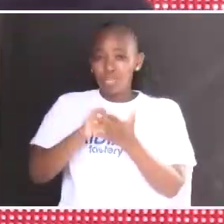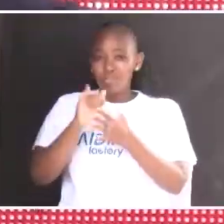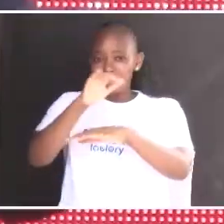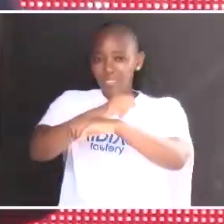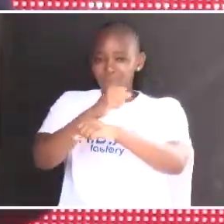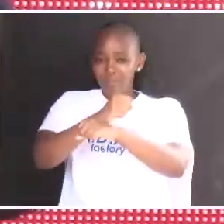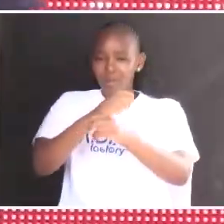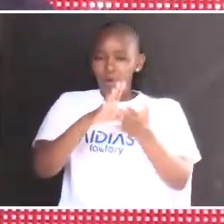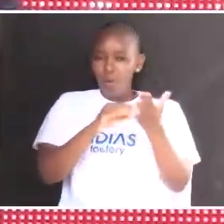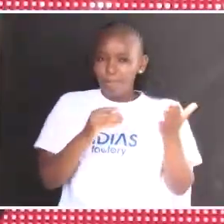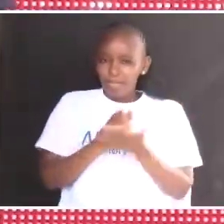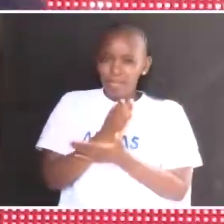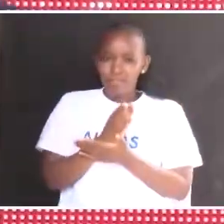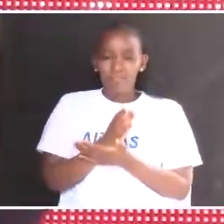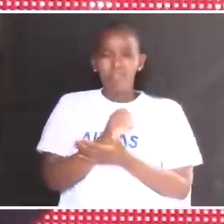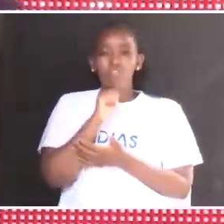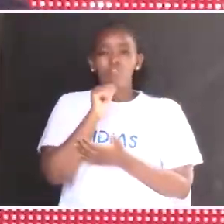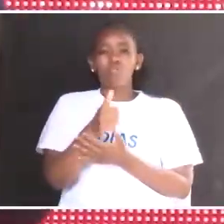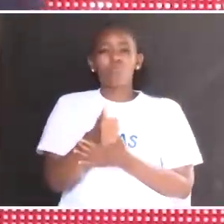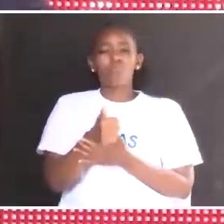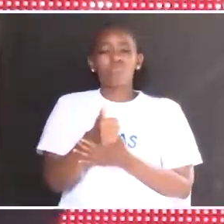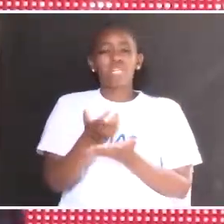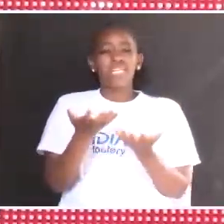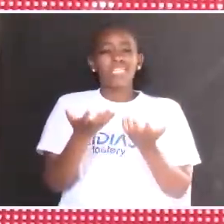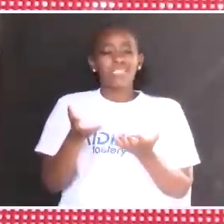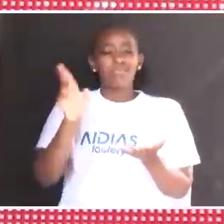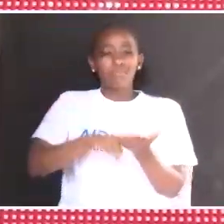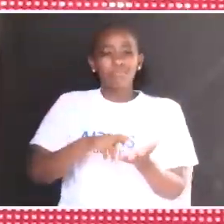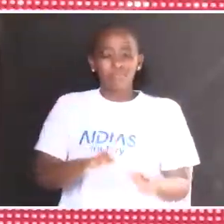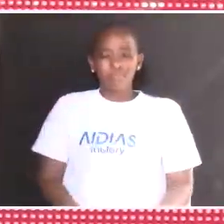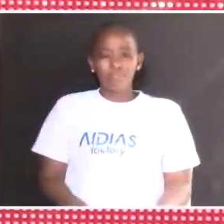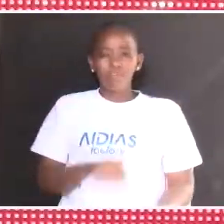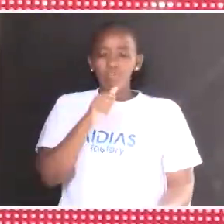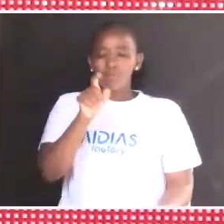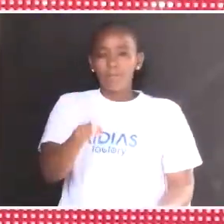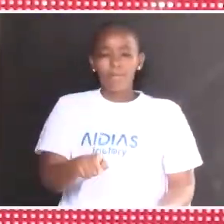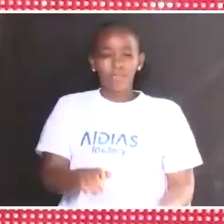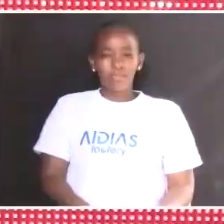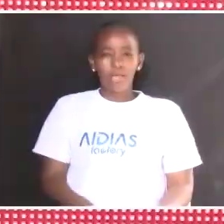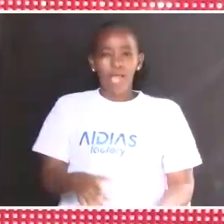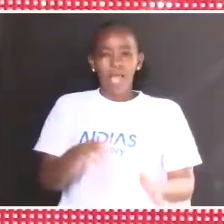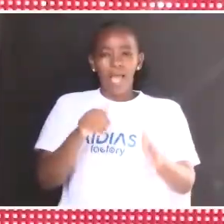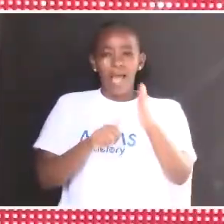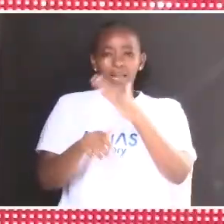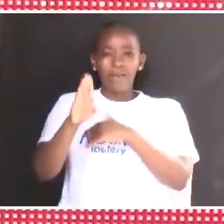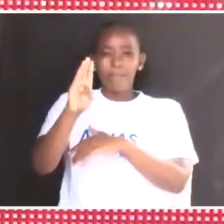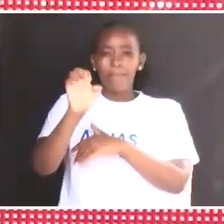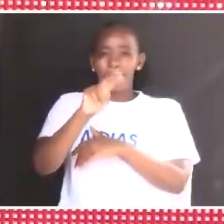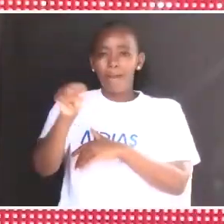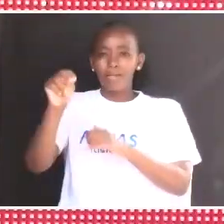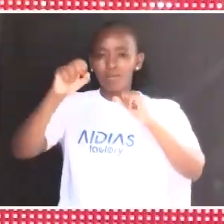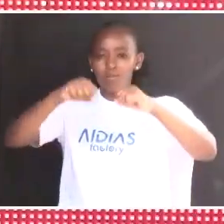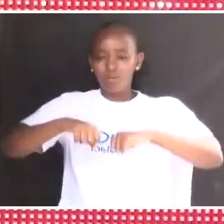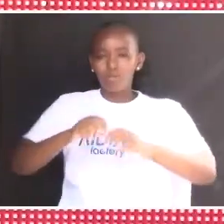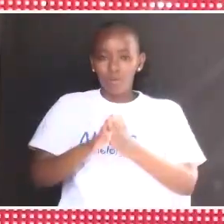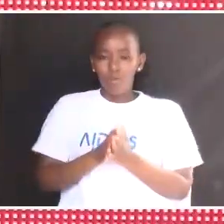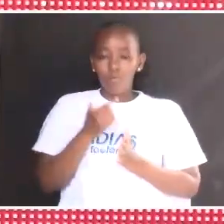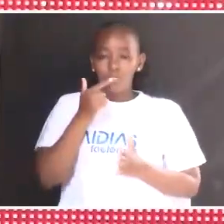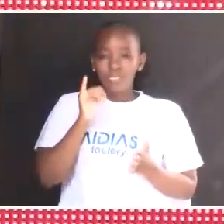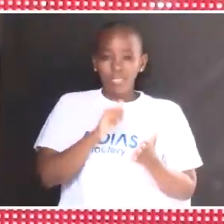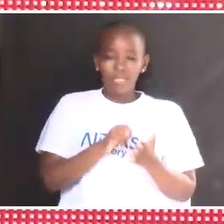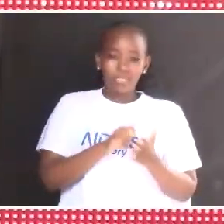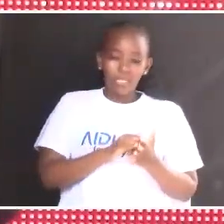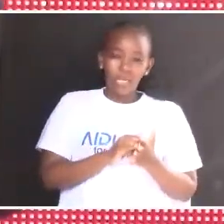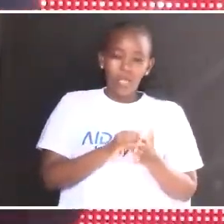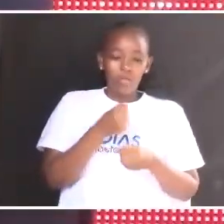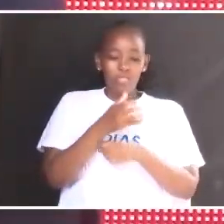For copyright, you don't need to register. It is not a must. Under the Berne Convention, we have been prohibited